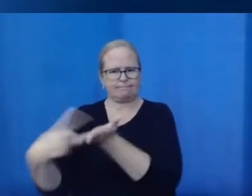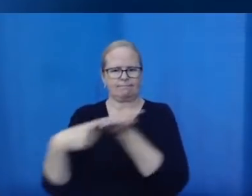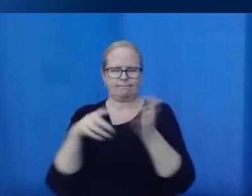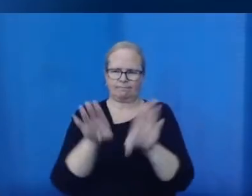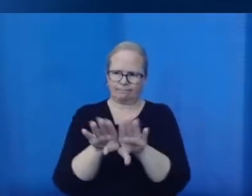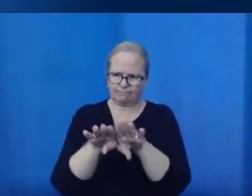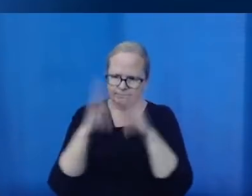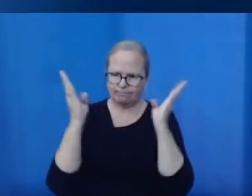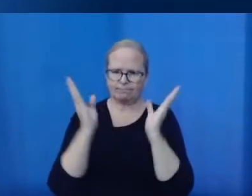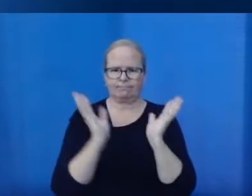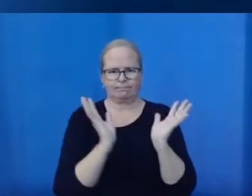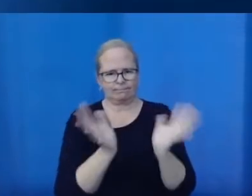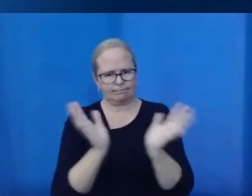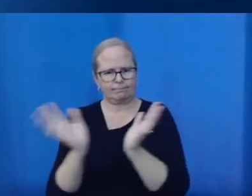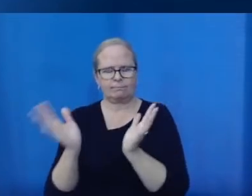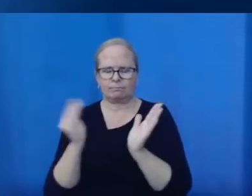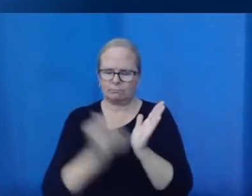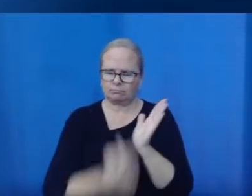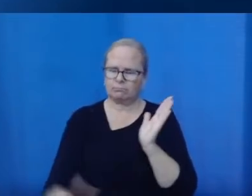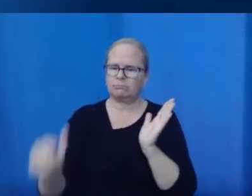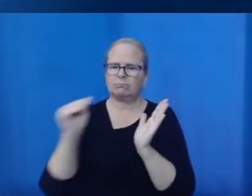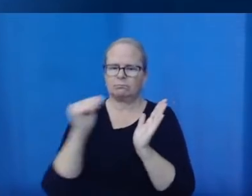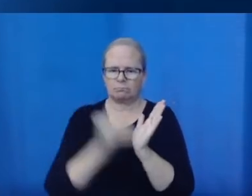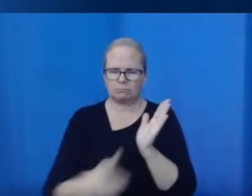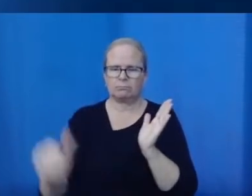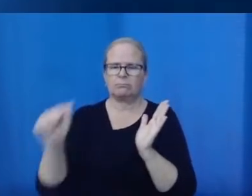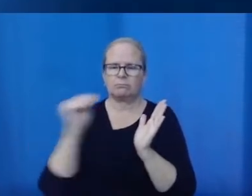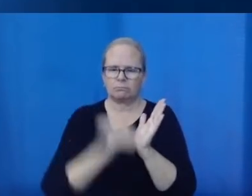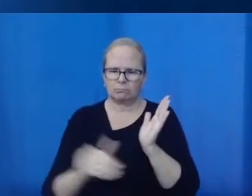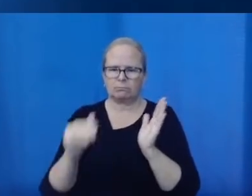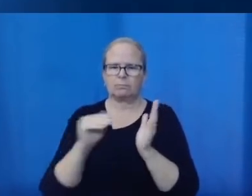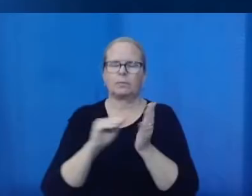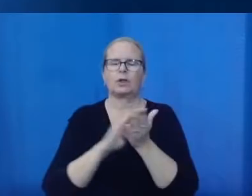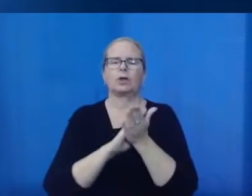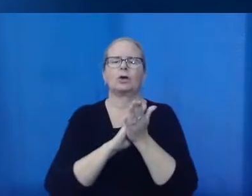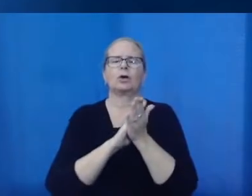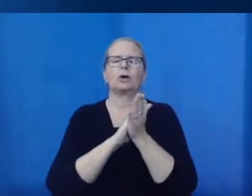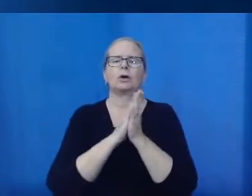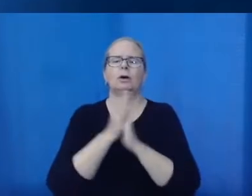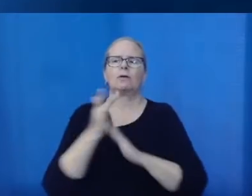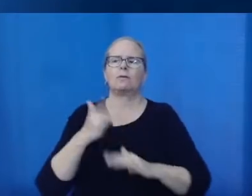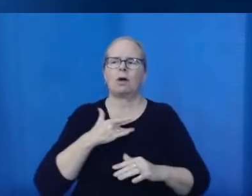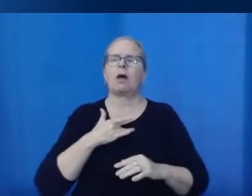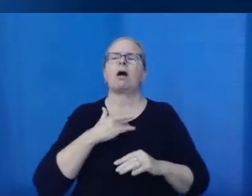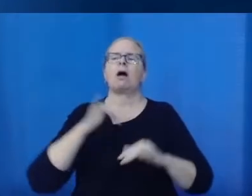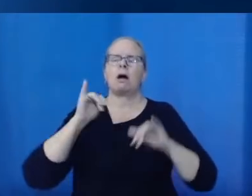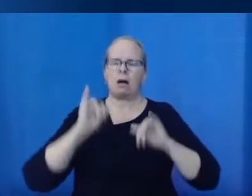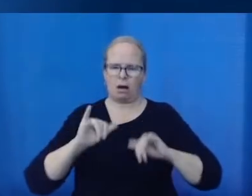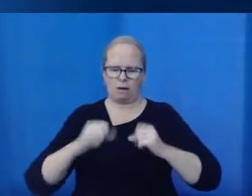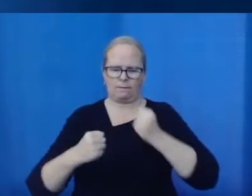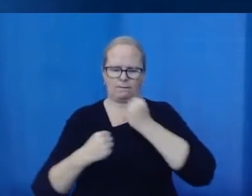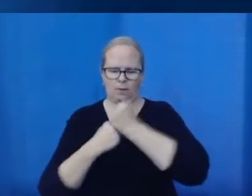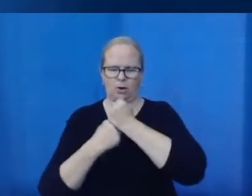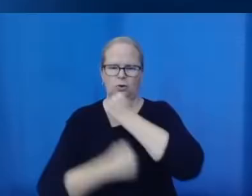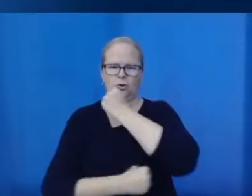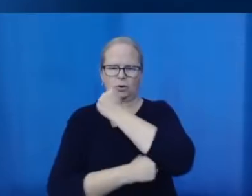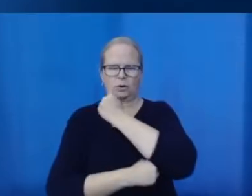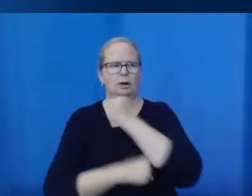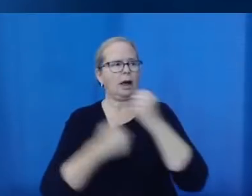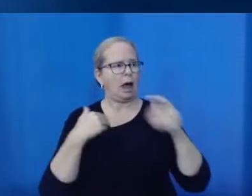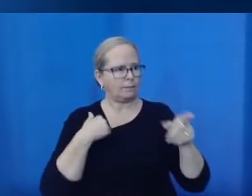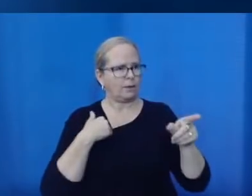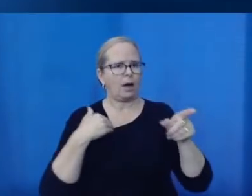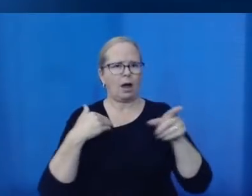the foundation that will support us individually and collectively as we find a way through the ongoing